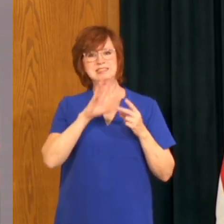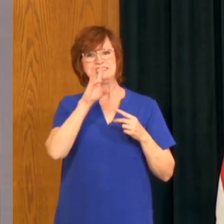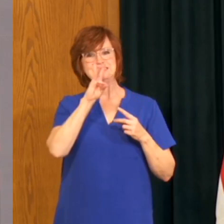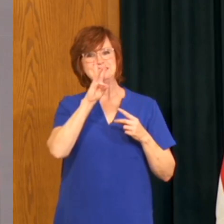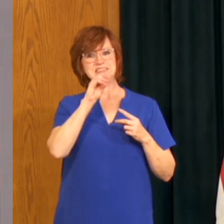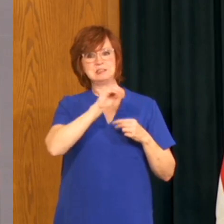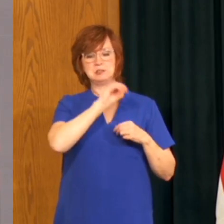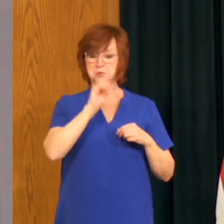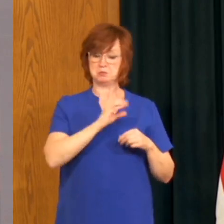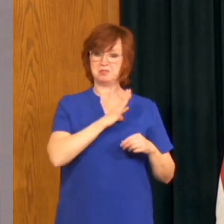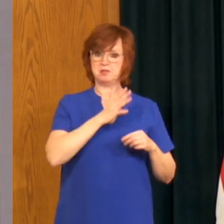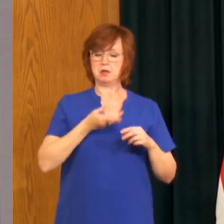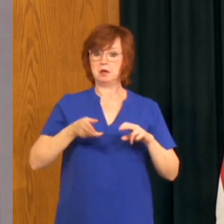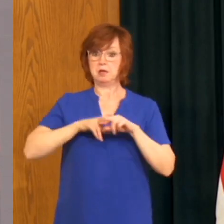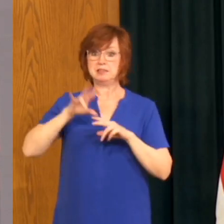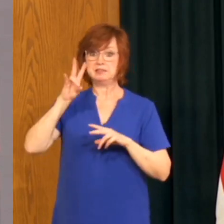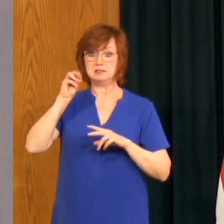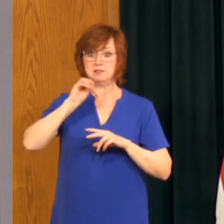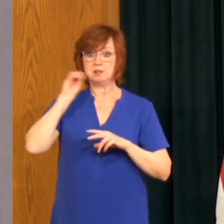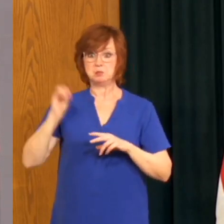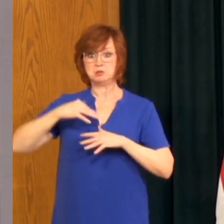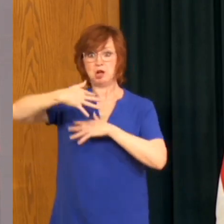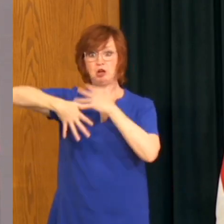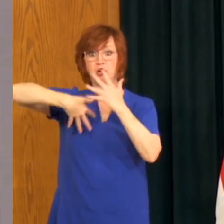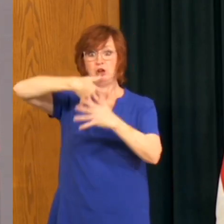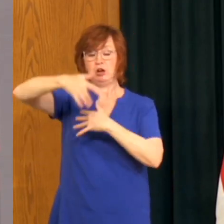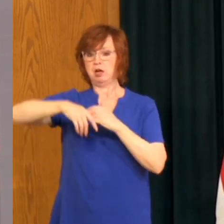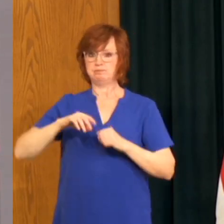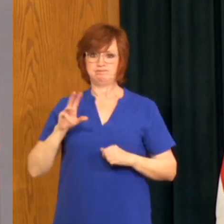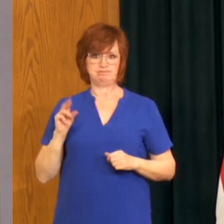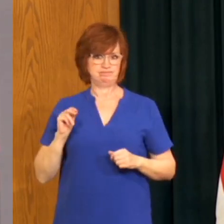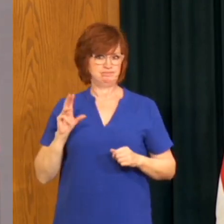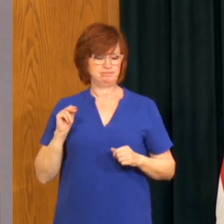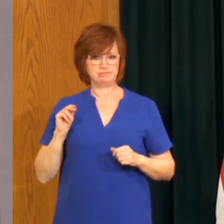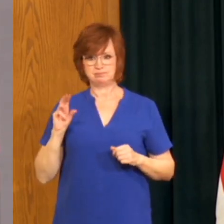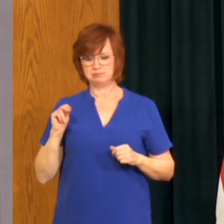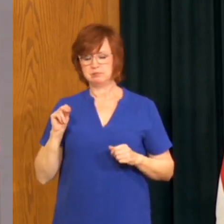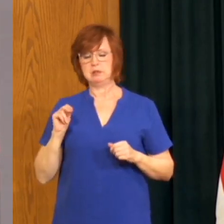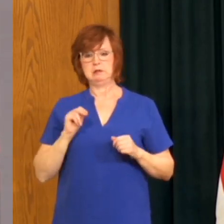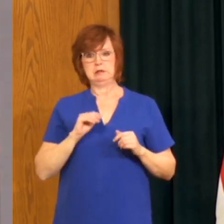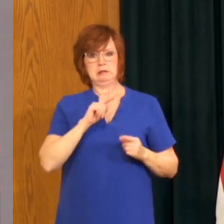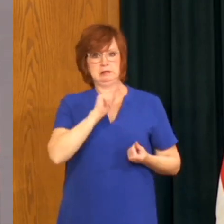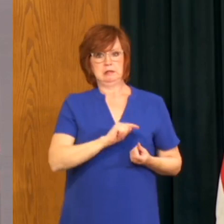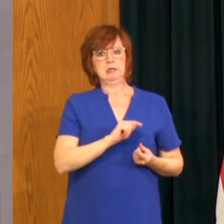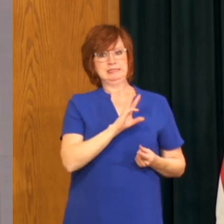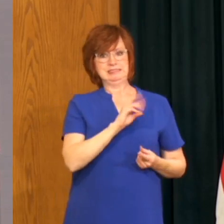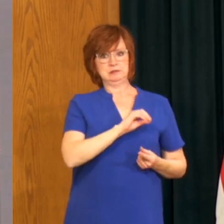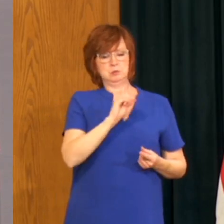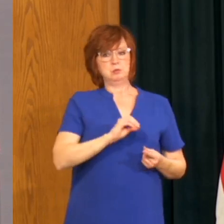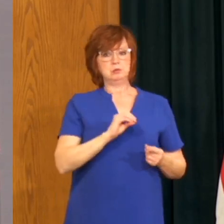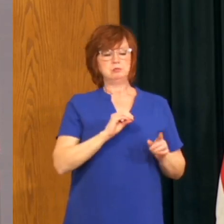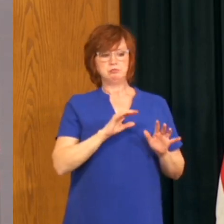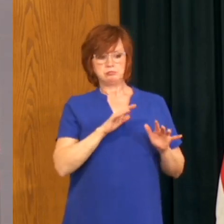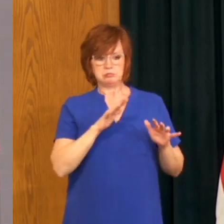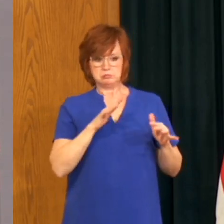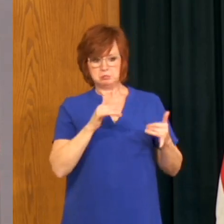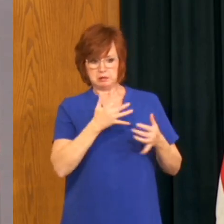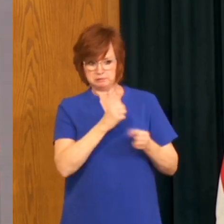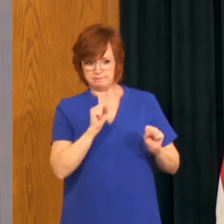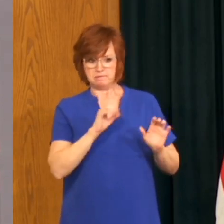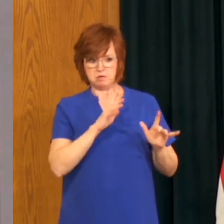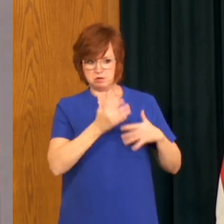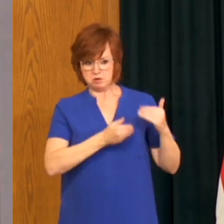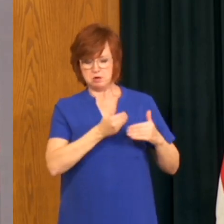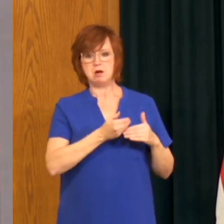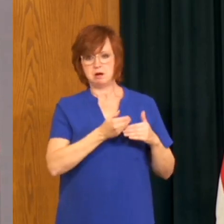mixing, where we would again be in a second wave. And I think And that really has to be